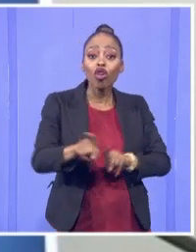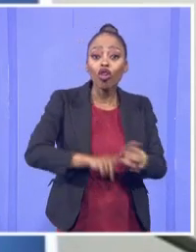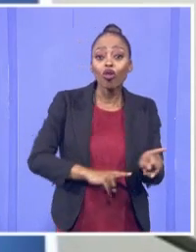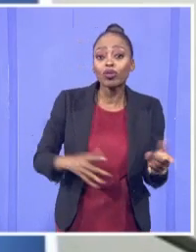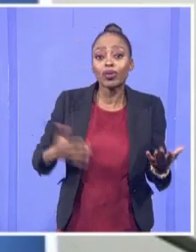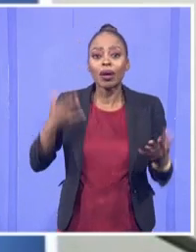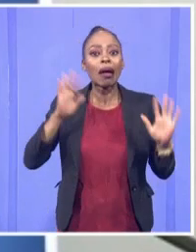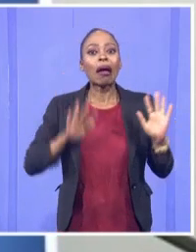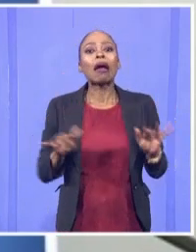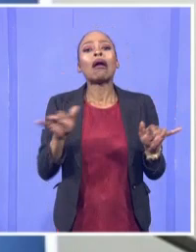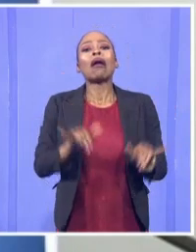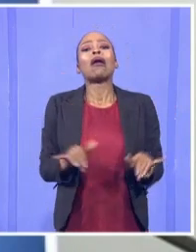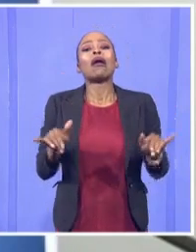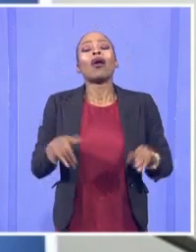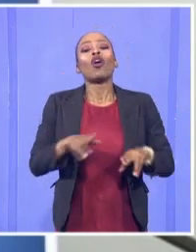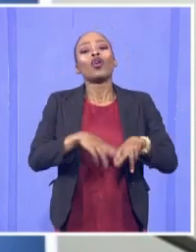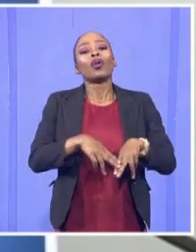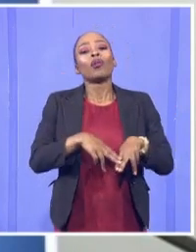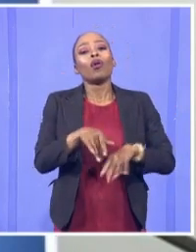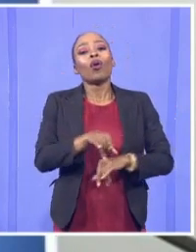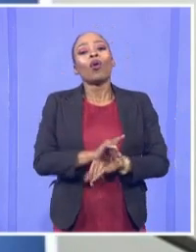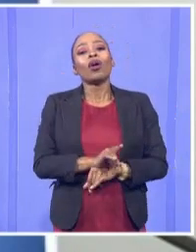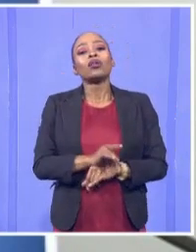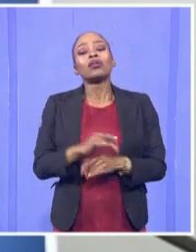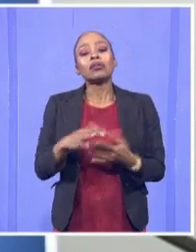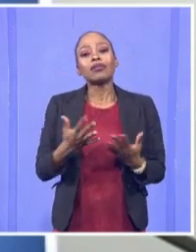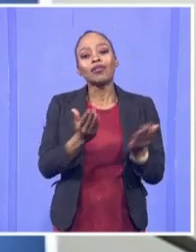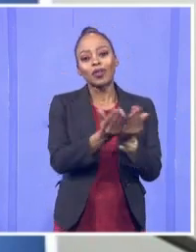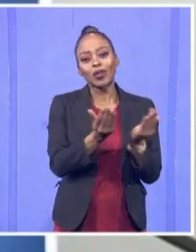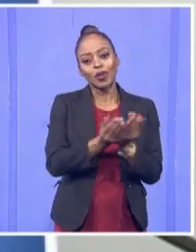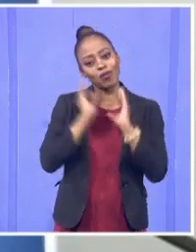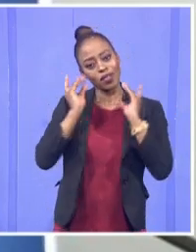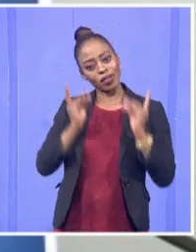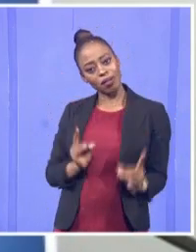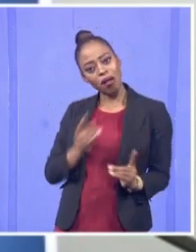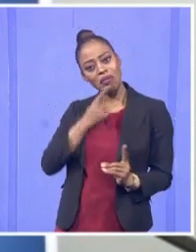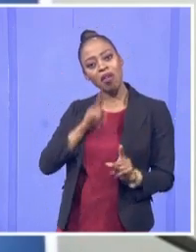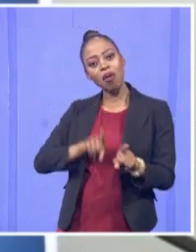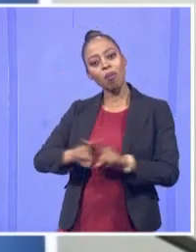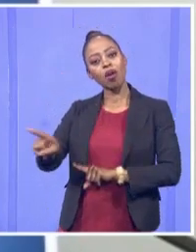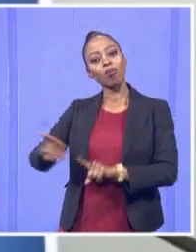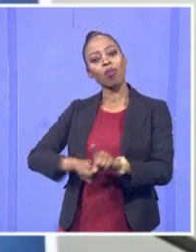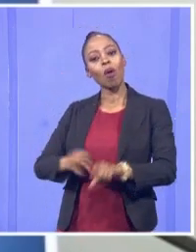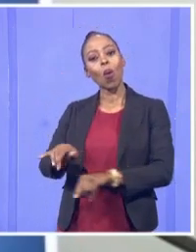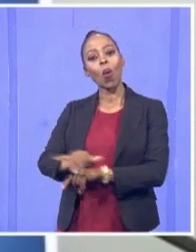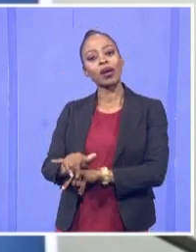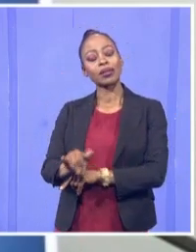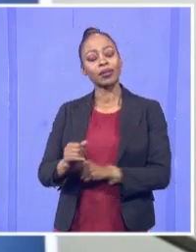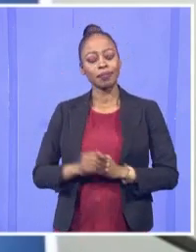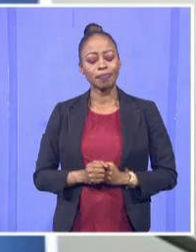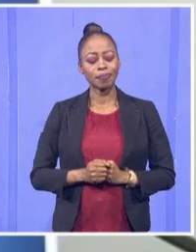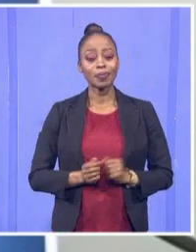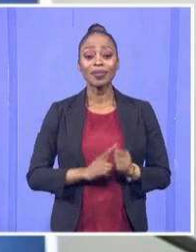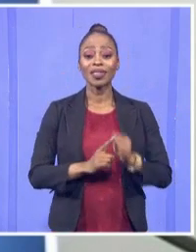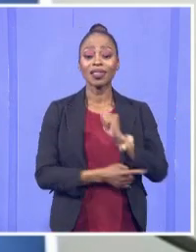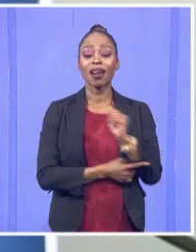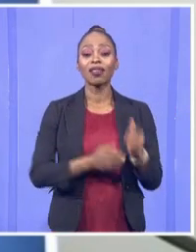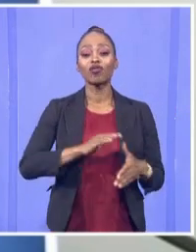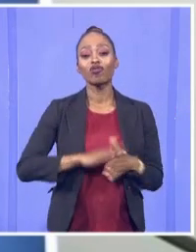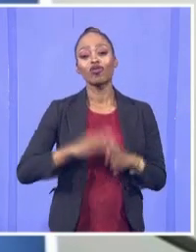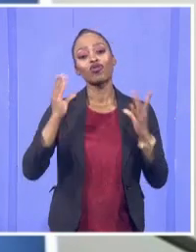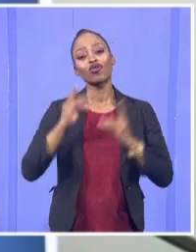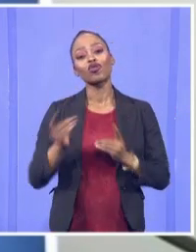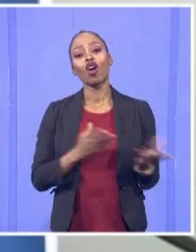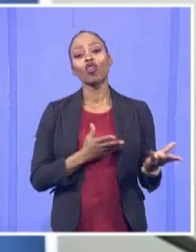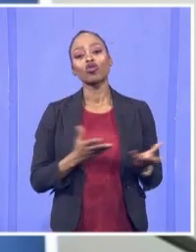not. You will rely at the mercy of the school to say it was successful or not. Lastly, which